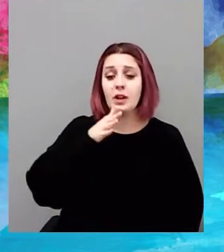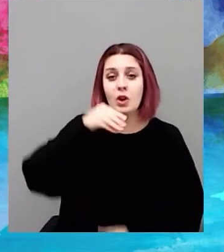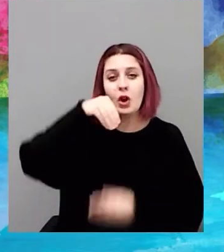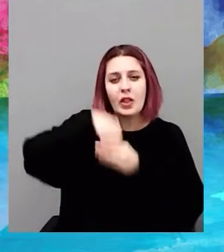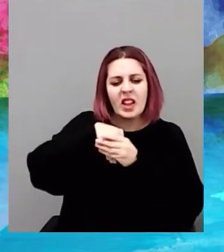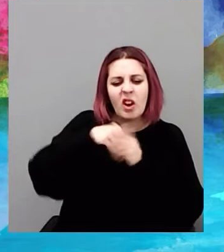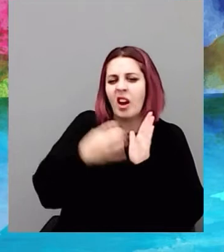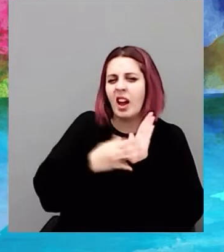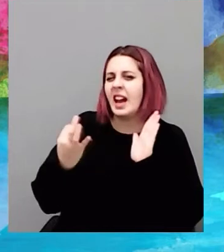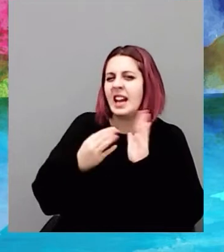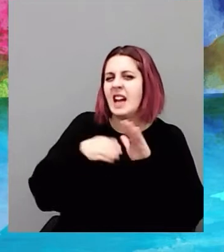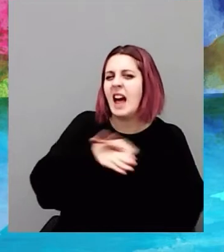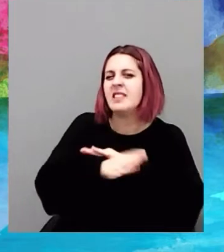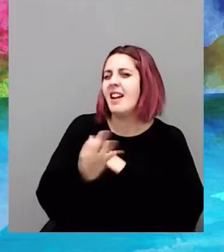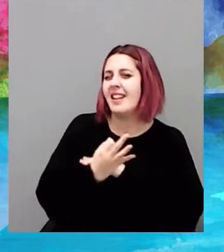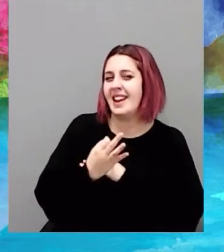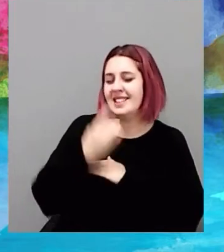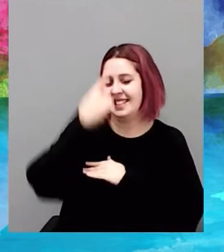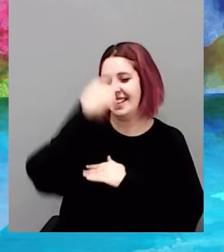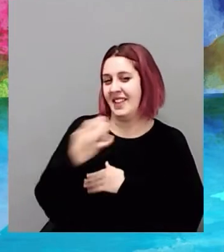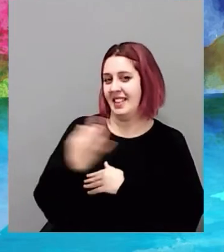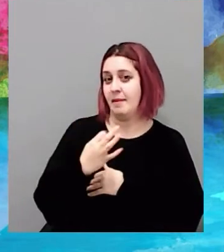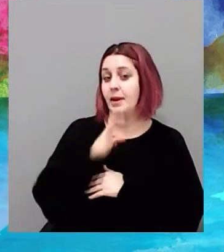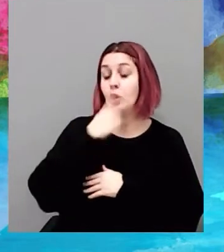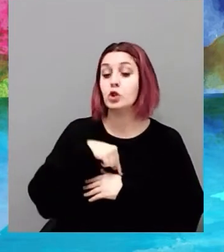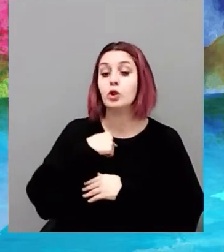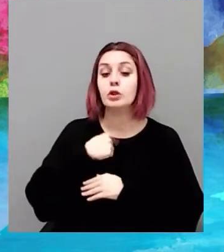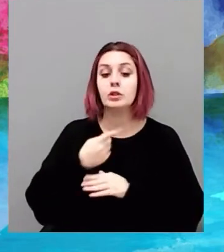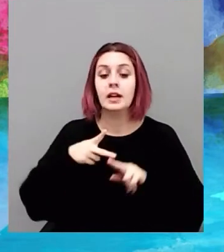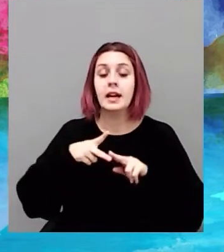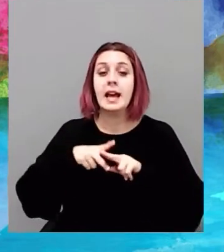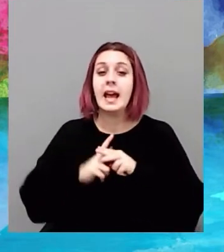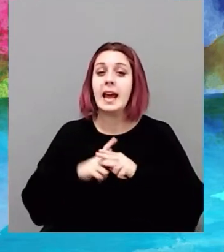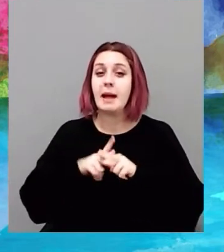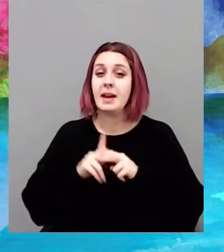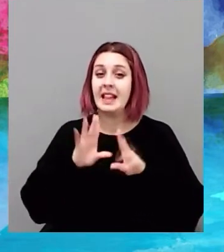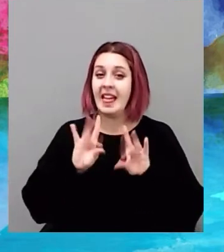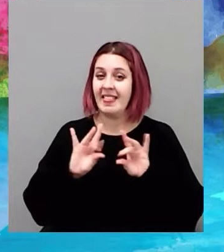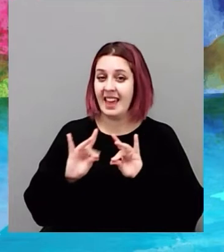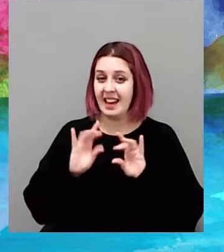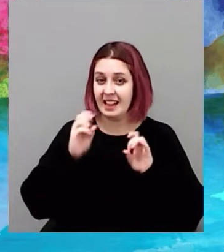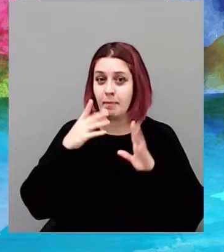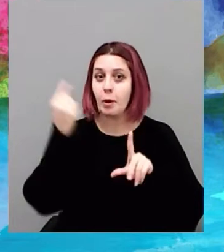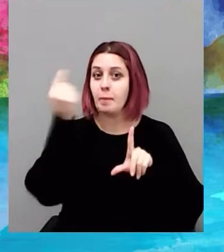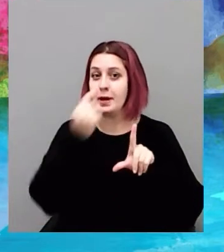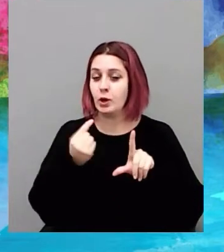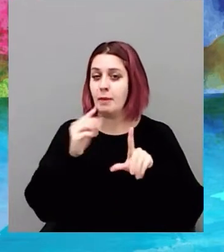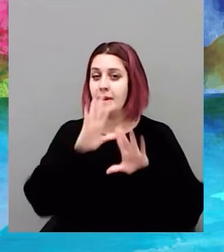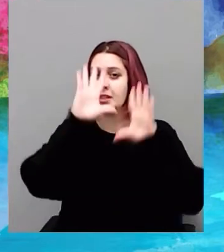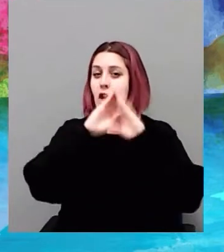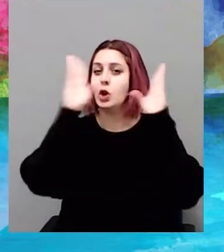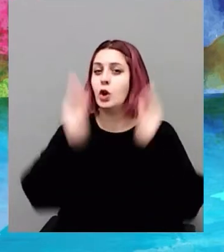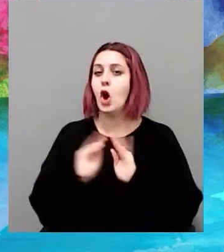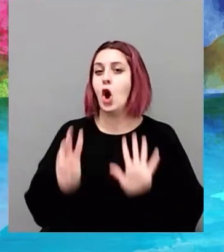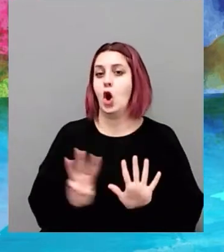see the frieze of 8 pictograms. Each pictograms represent a difficulty